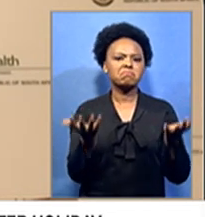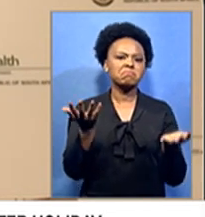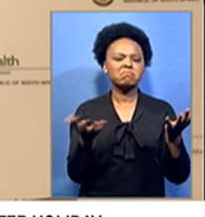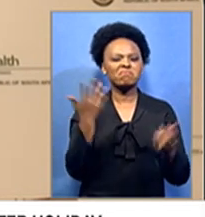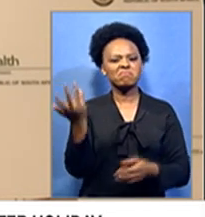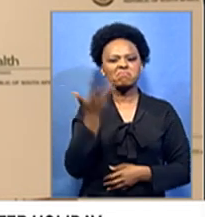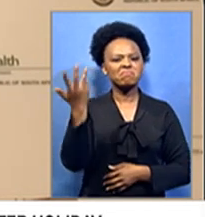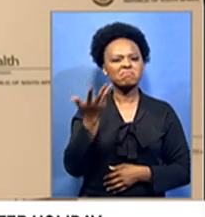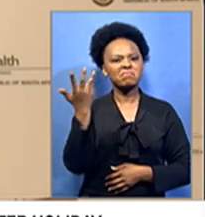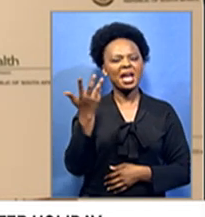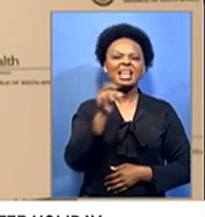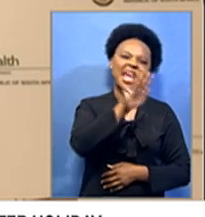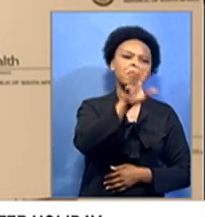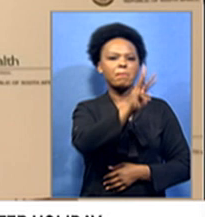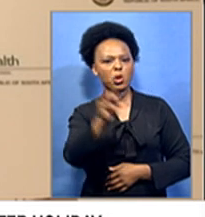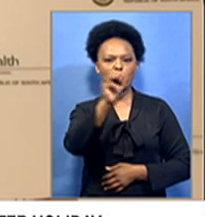million